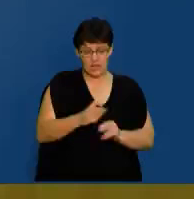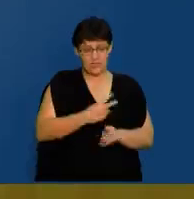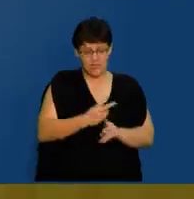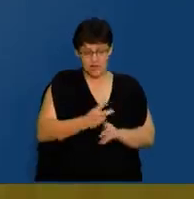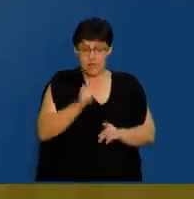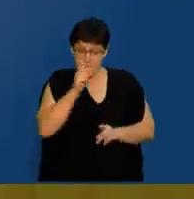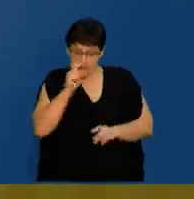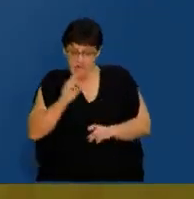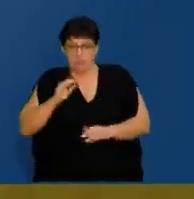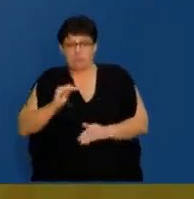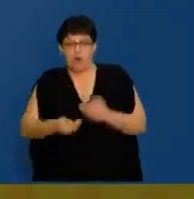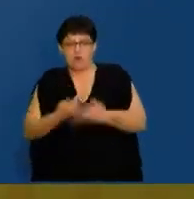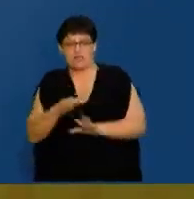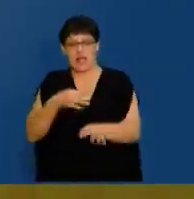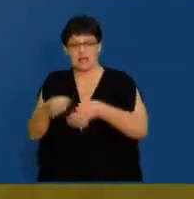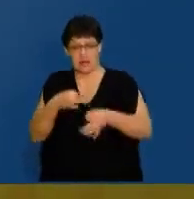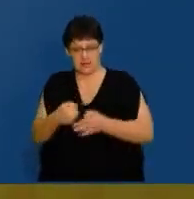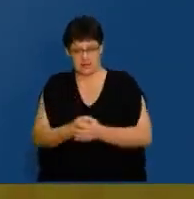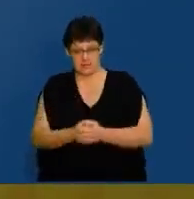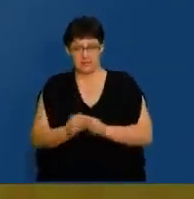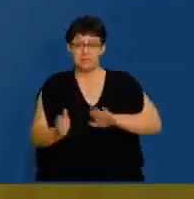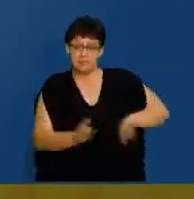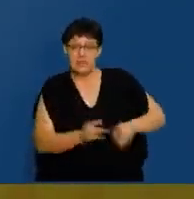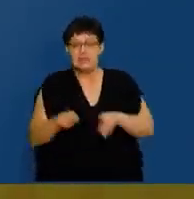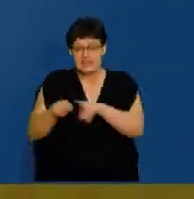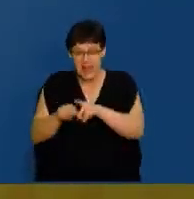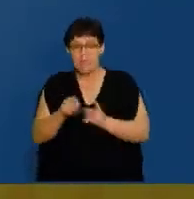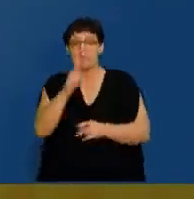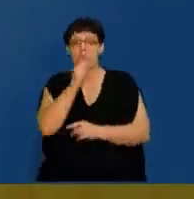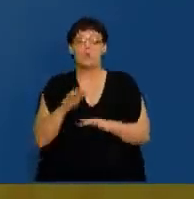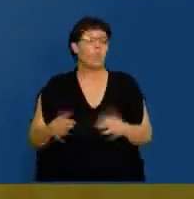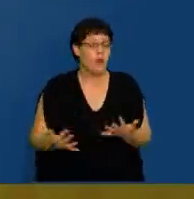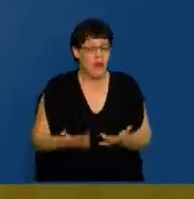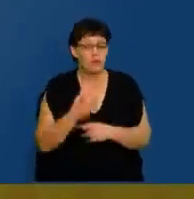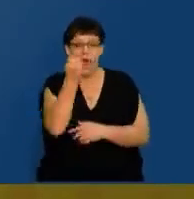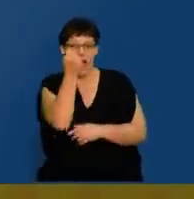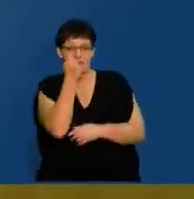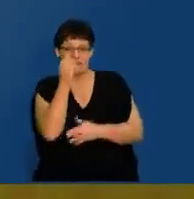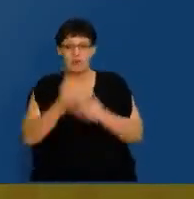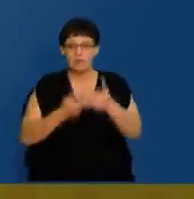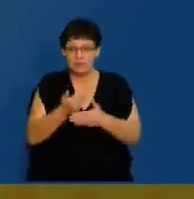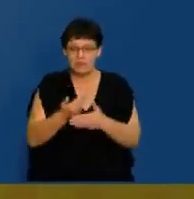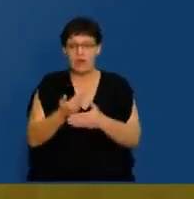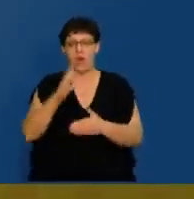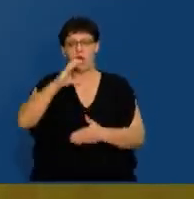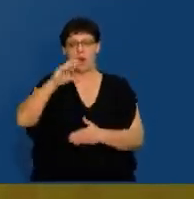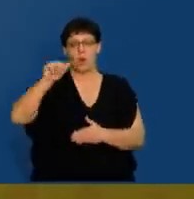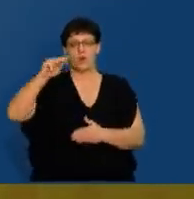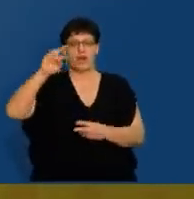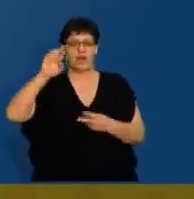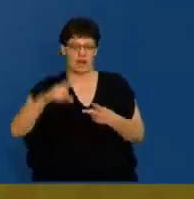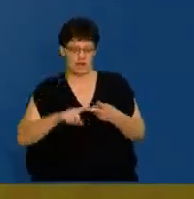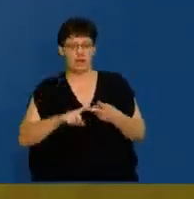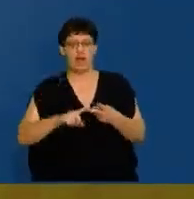needed. You can also use the same technique in understanding the process of cloning, somatic cell